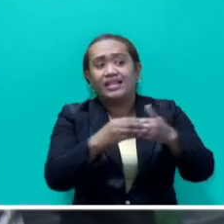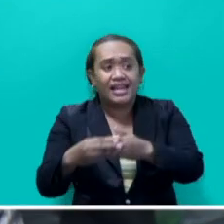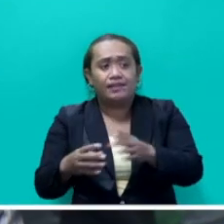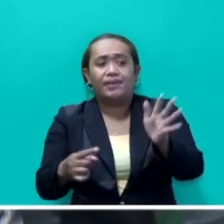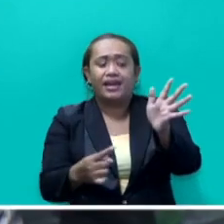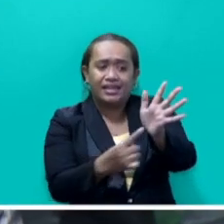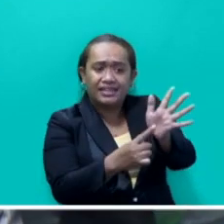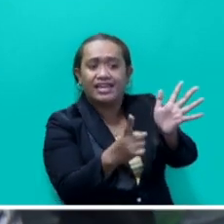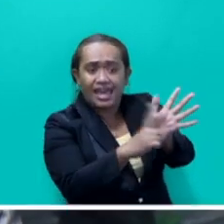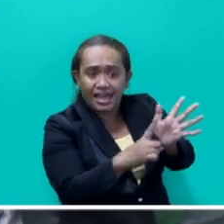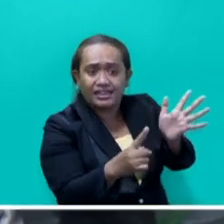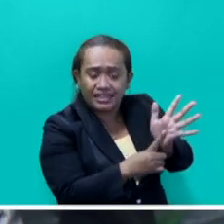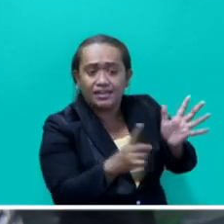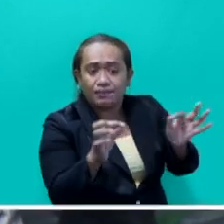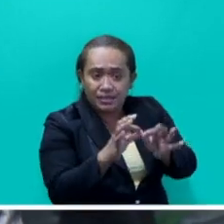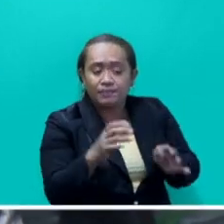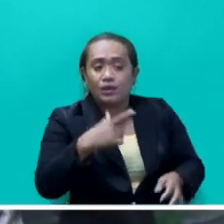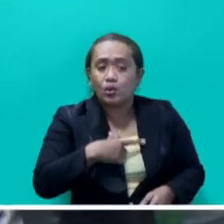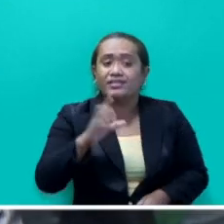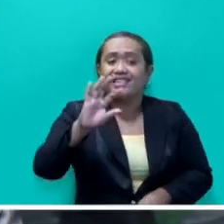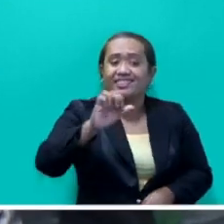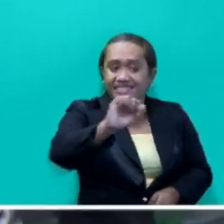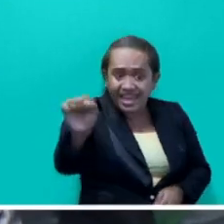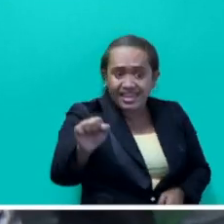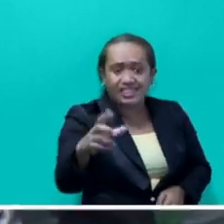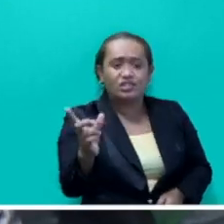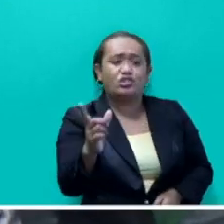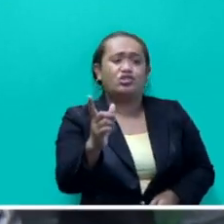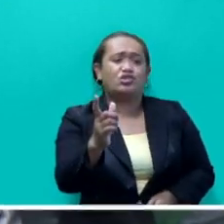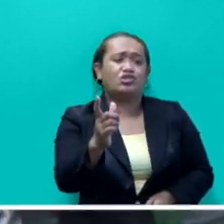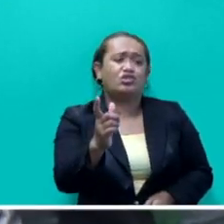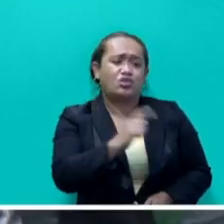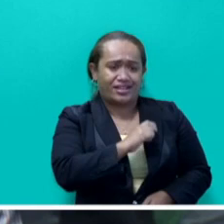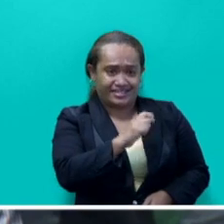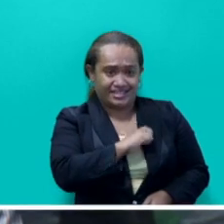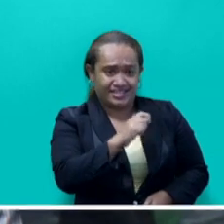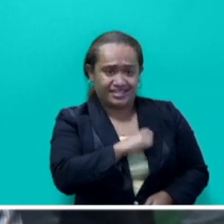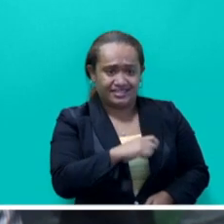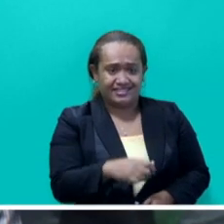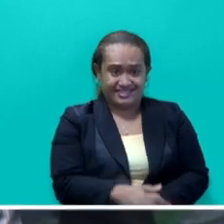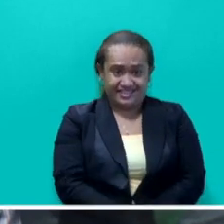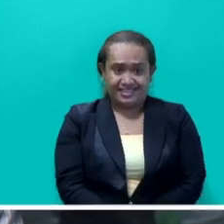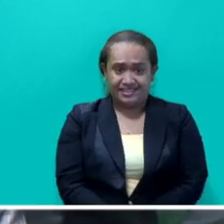TLTB, because they are the trustee and they are the lessor.